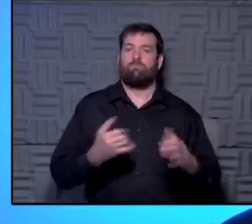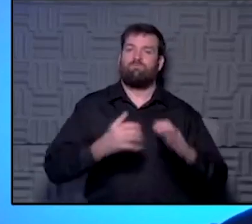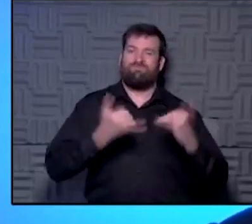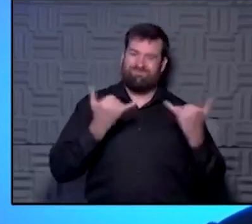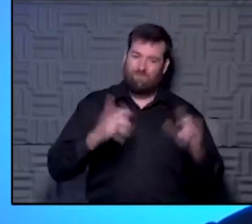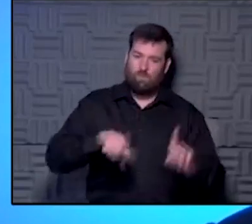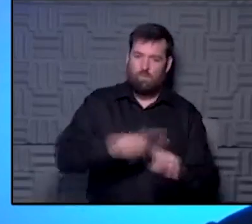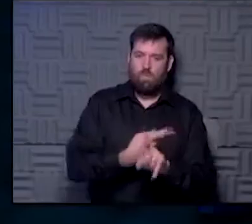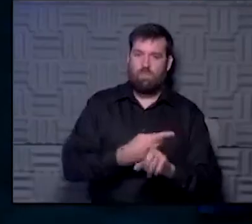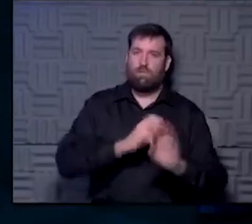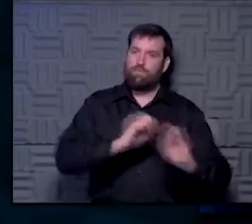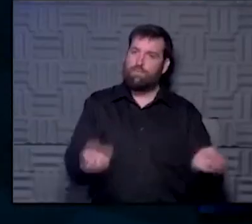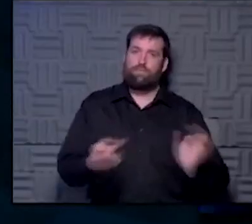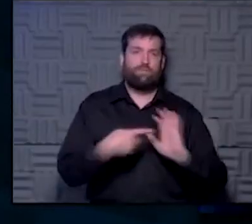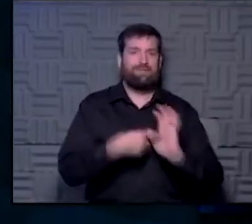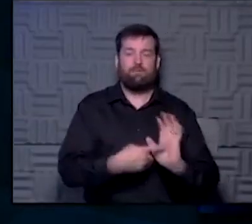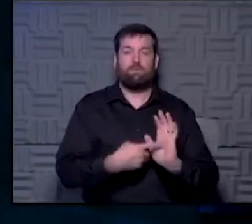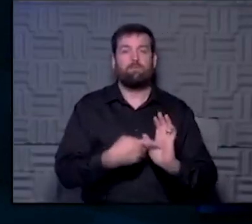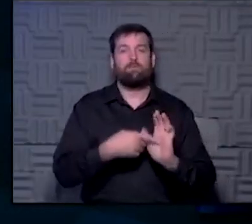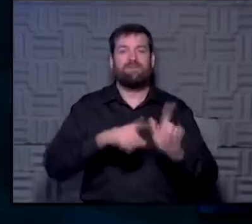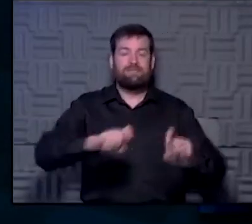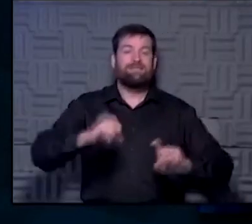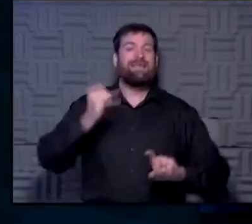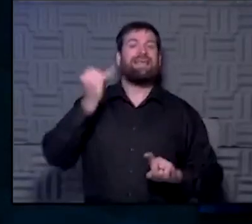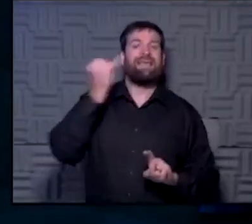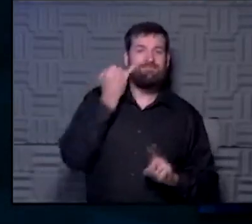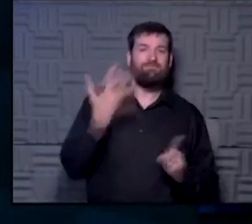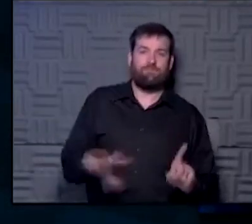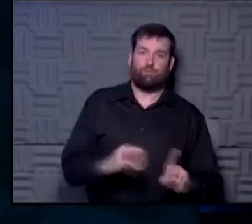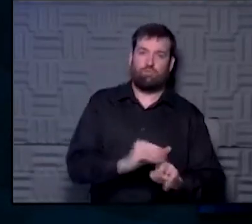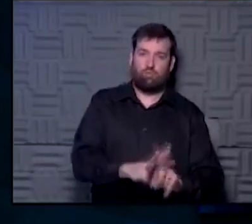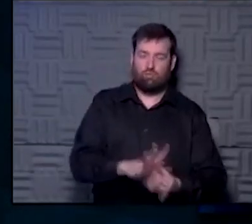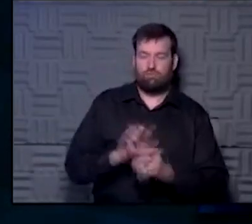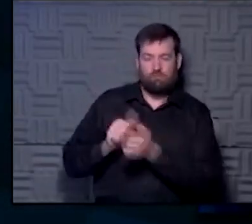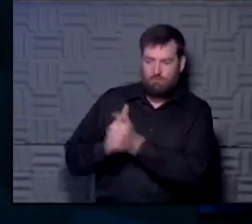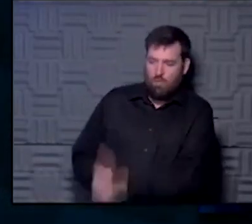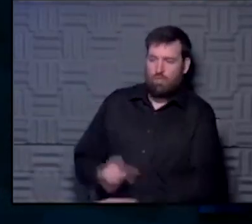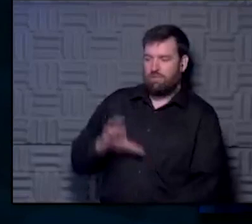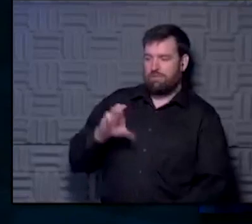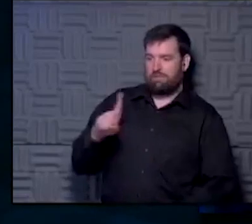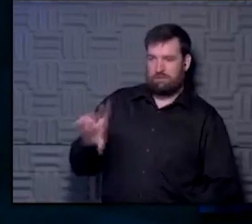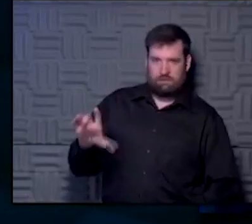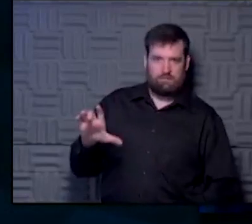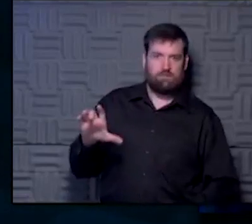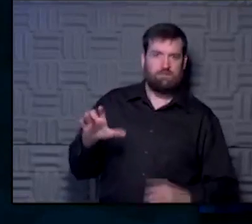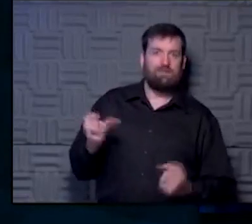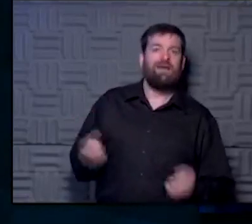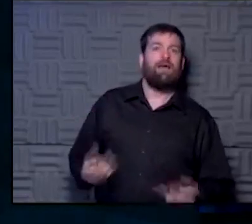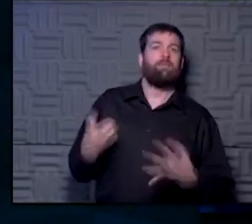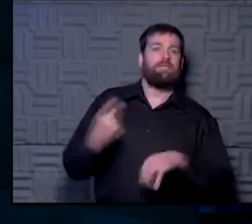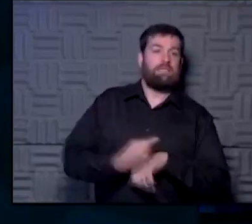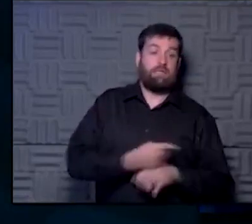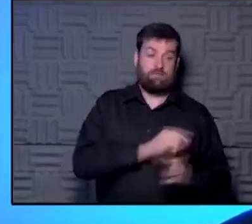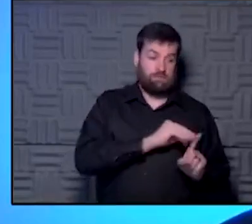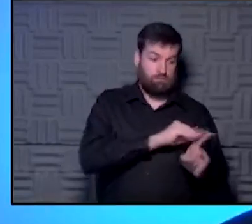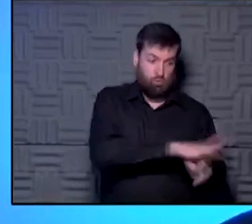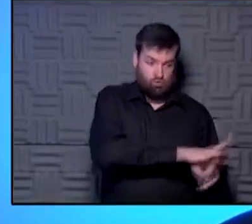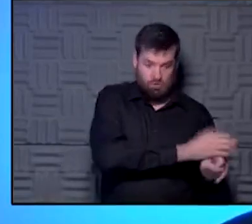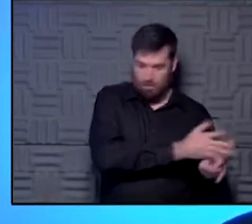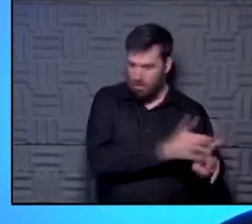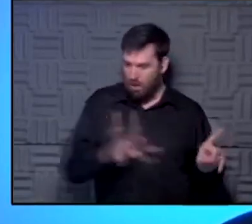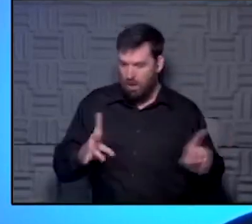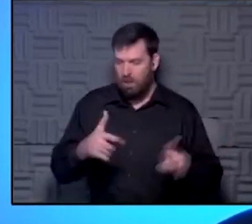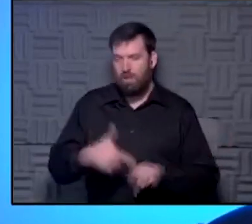asymptomatic testing if there's an exposure, and following the health department guidelines on number of days since the exposure. But